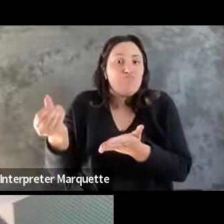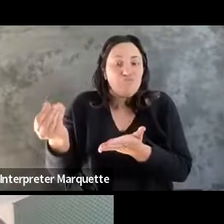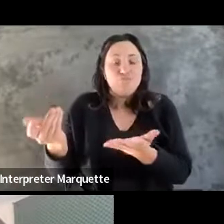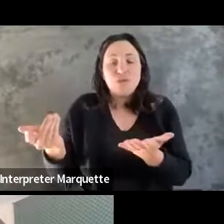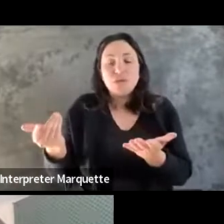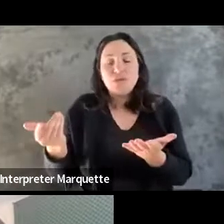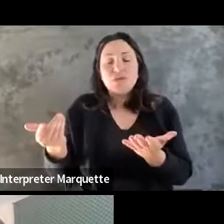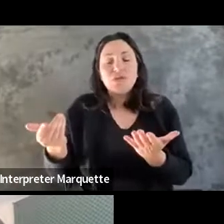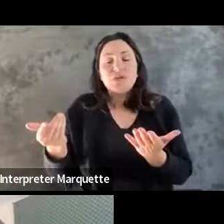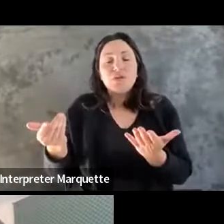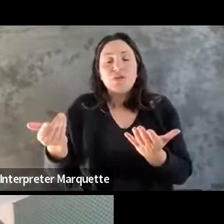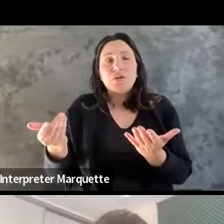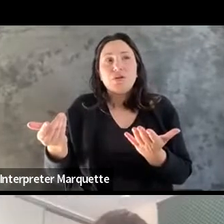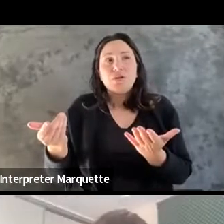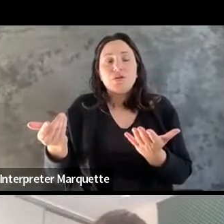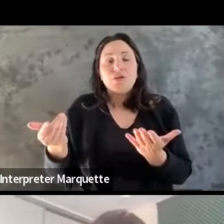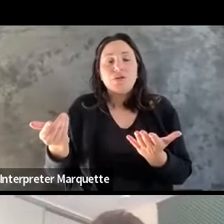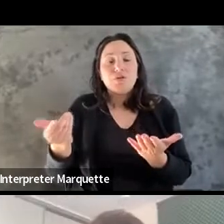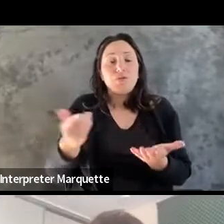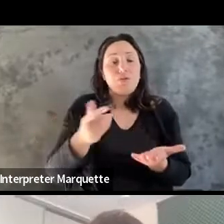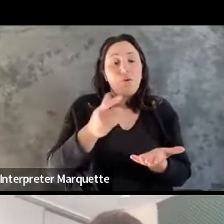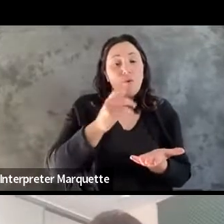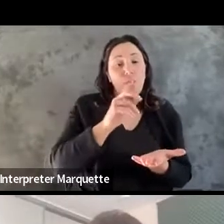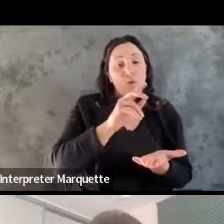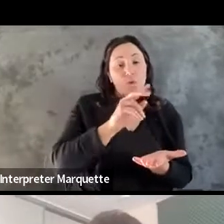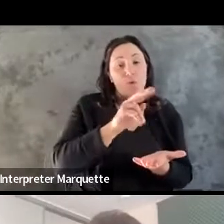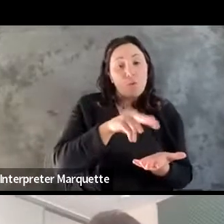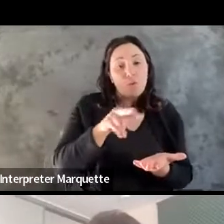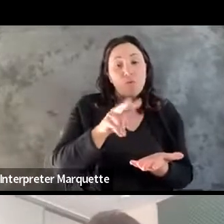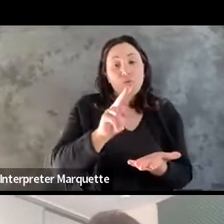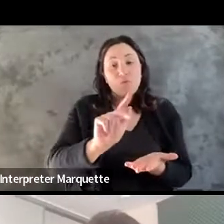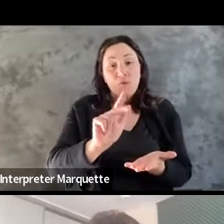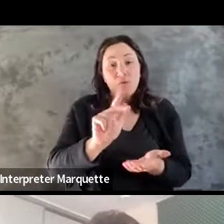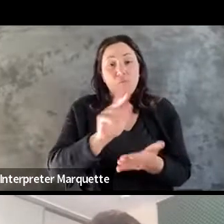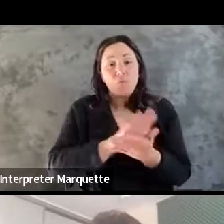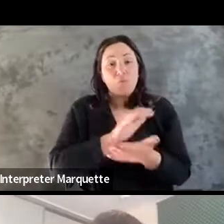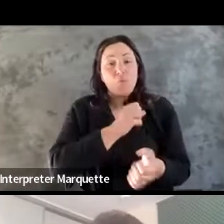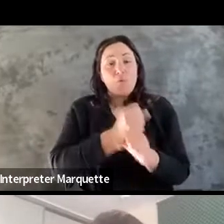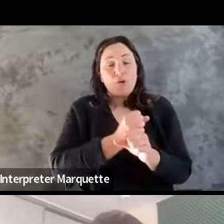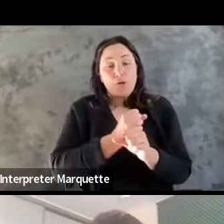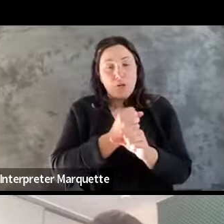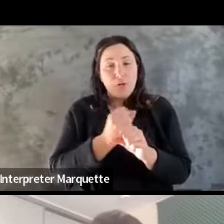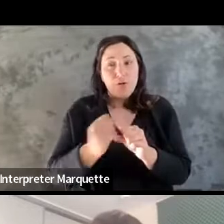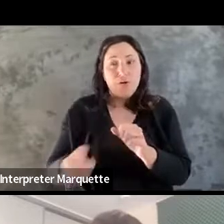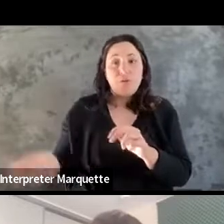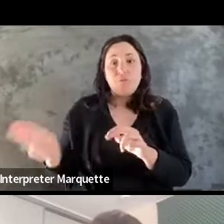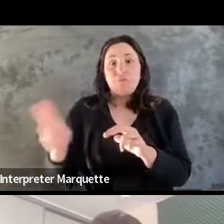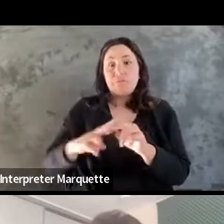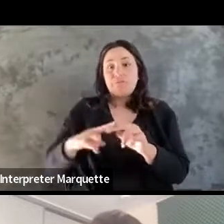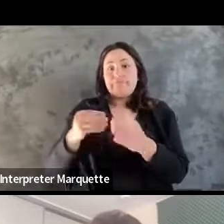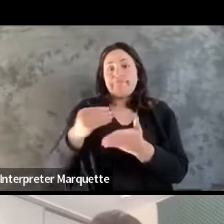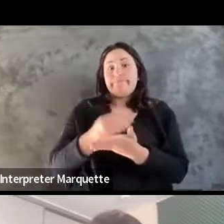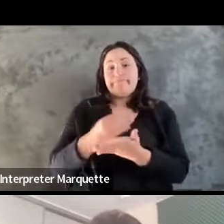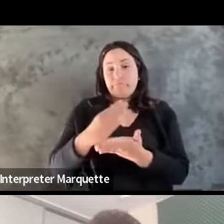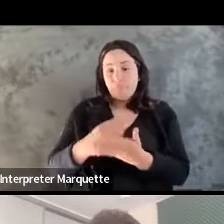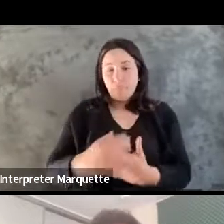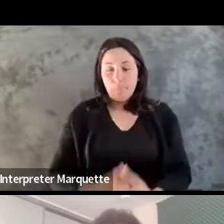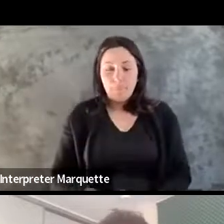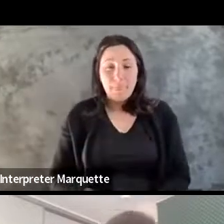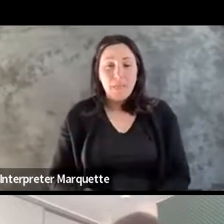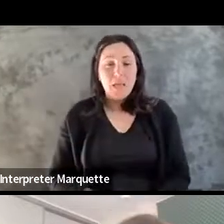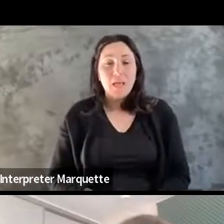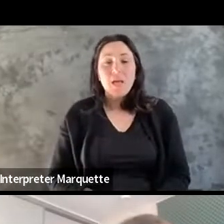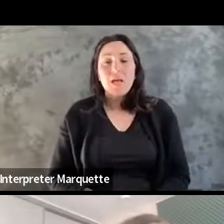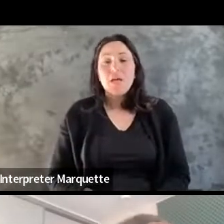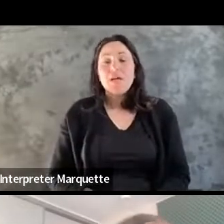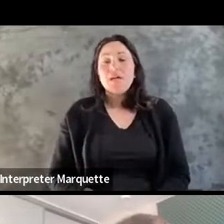increase for the 22-23 school year. But the other part of that metric is student attendance. So